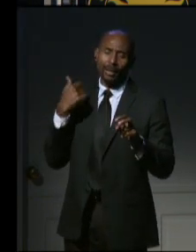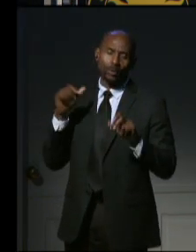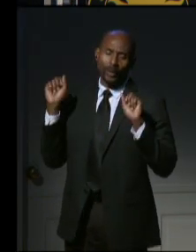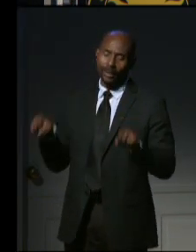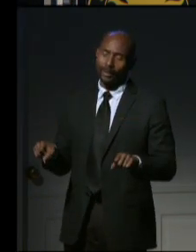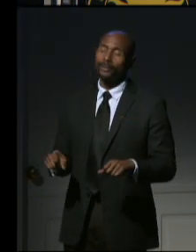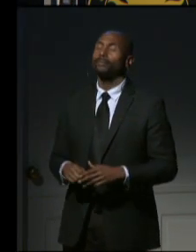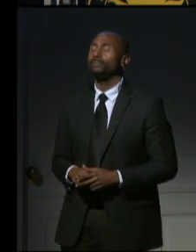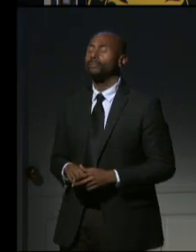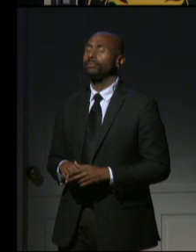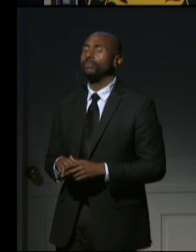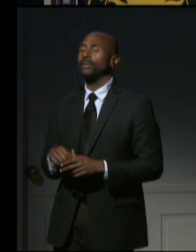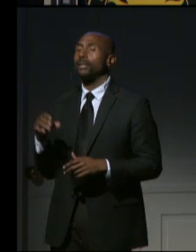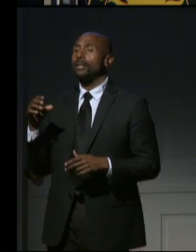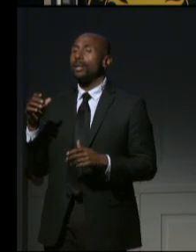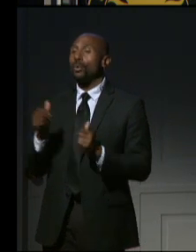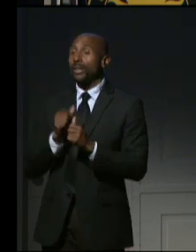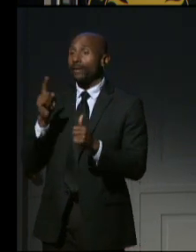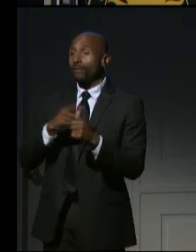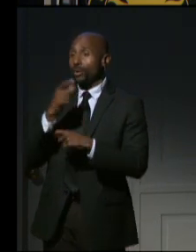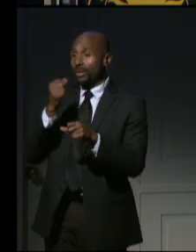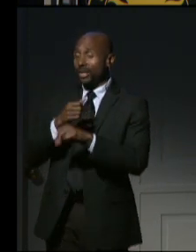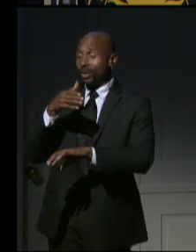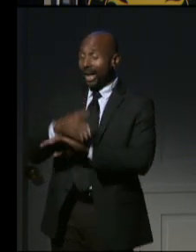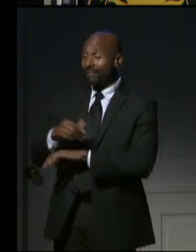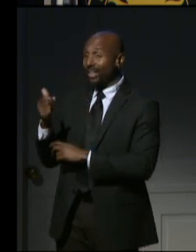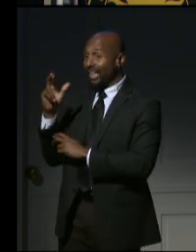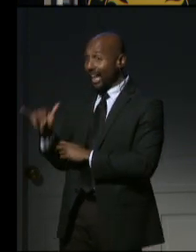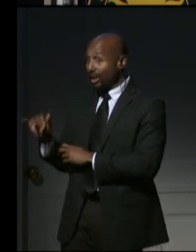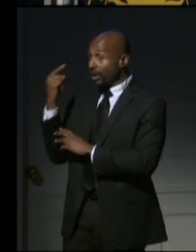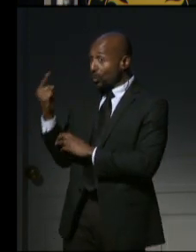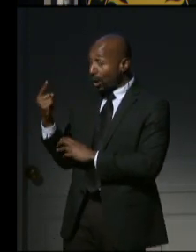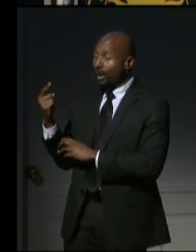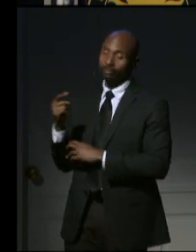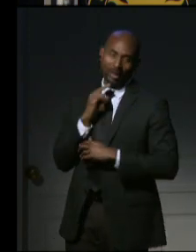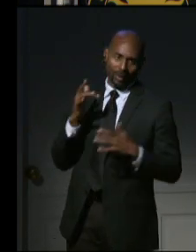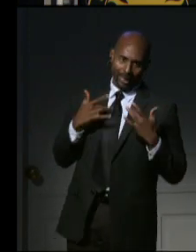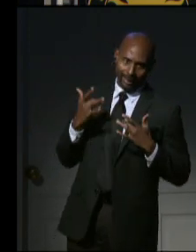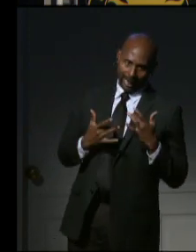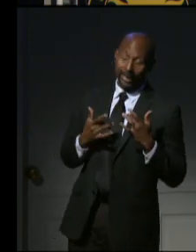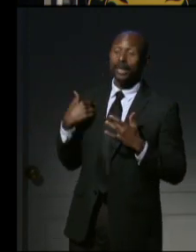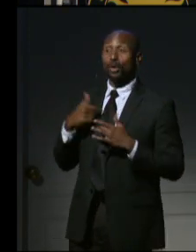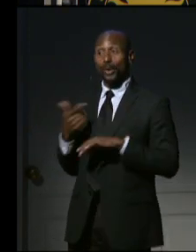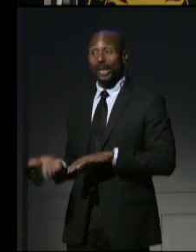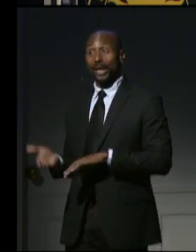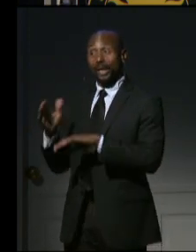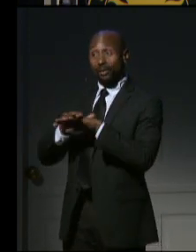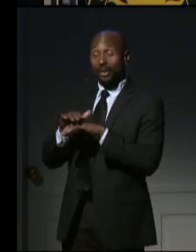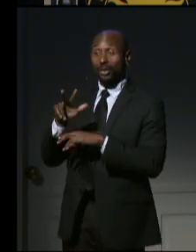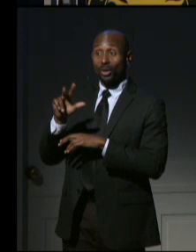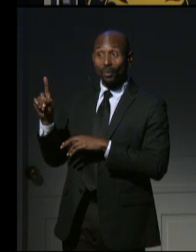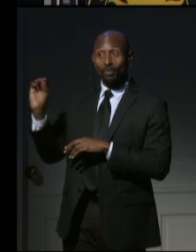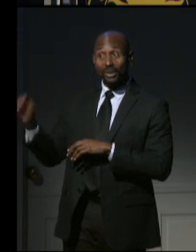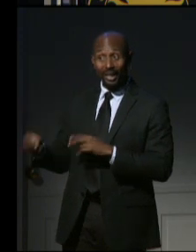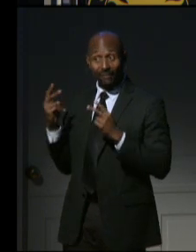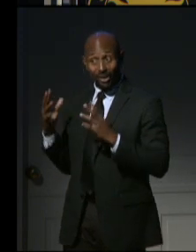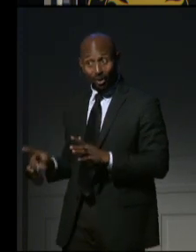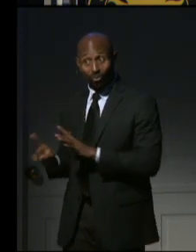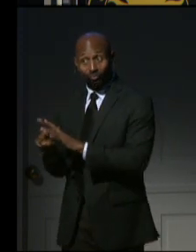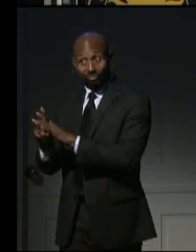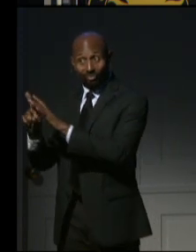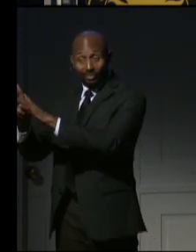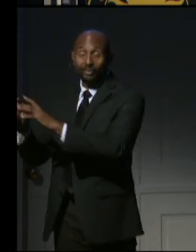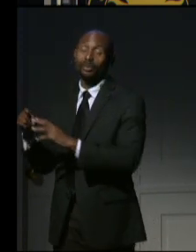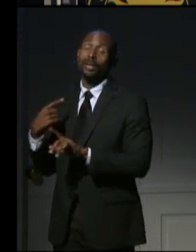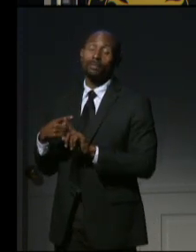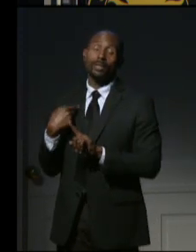could. And in the first year after Gallery 1, this was pretty exciting. We had an increase of 31% visitorship,